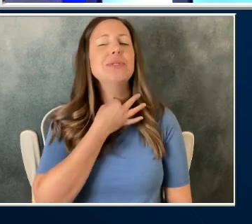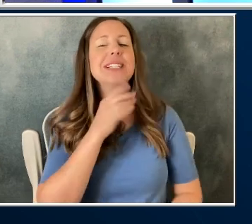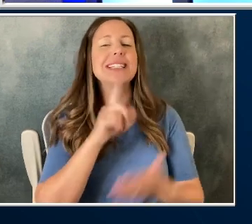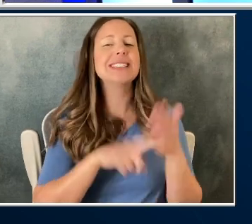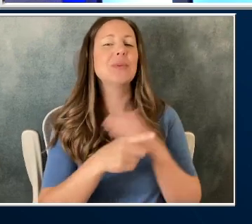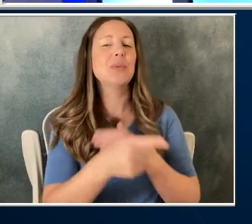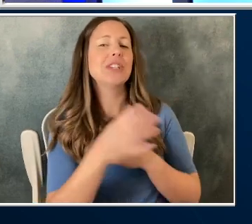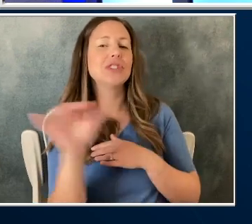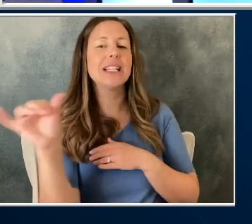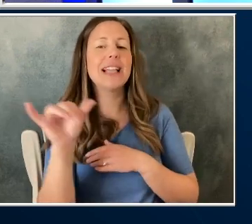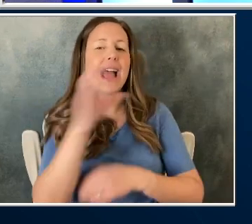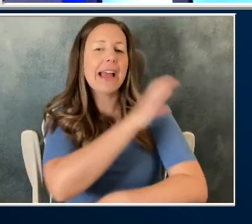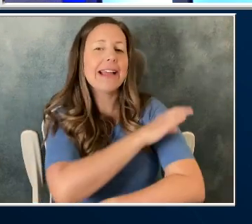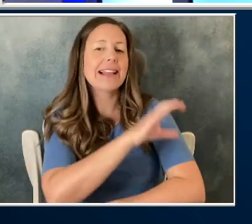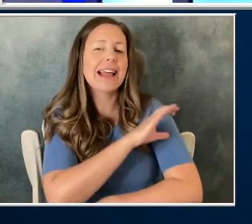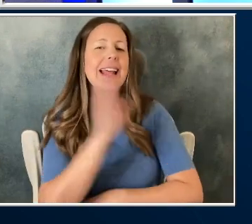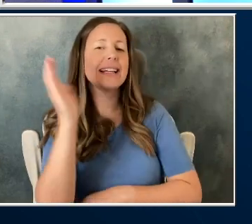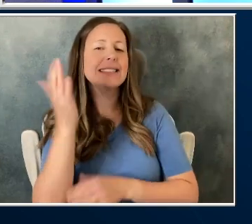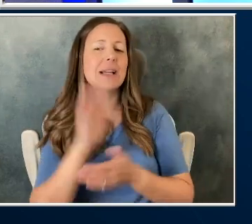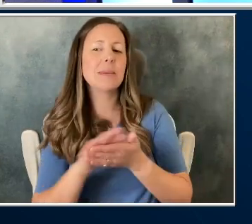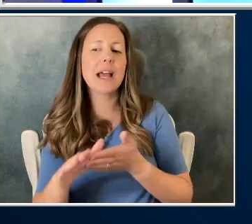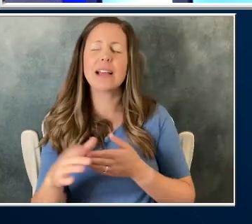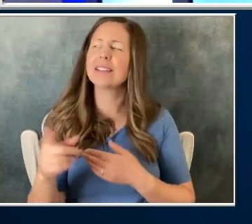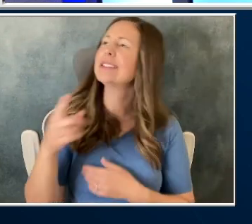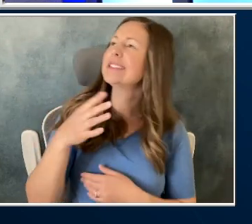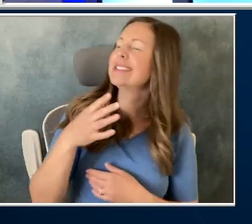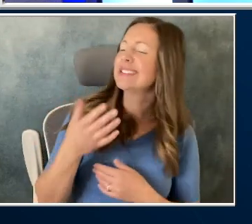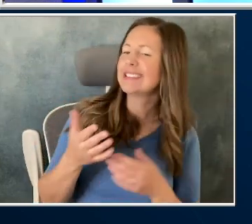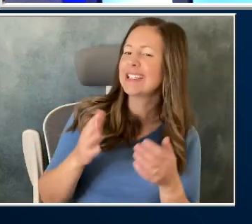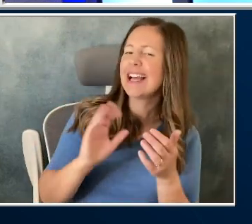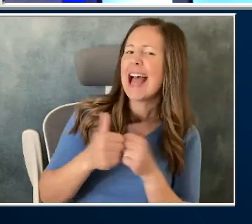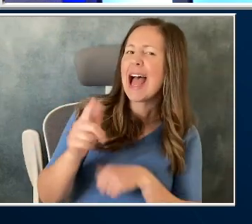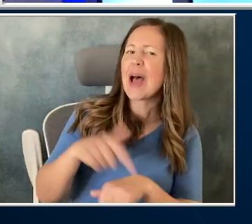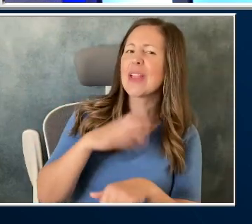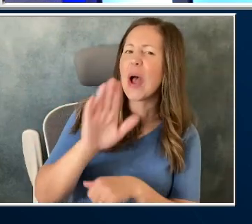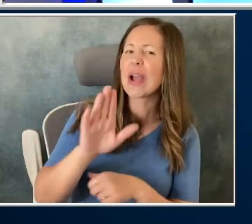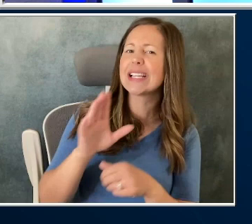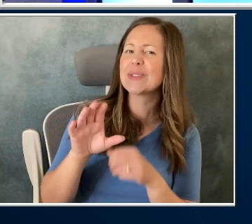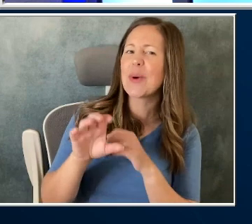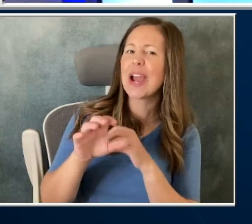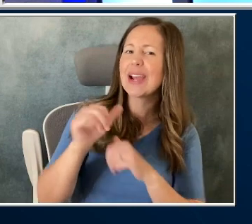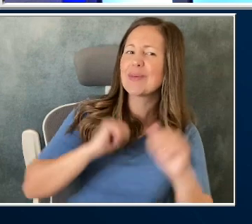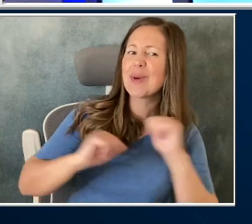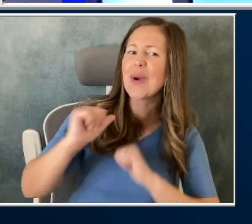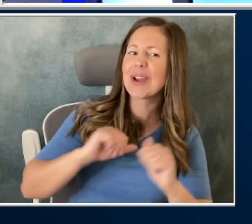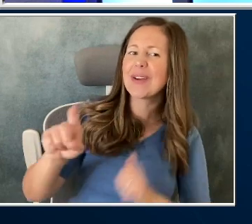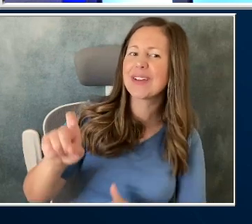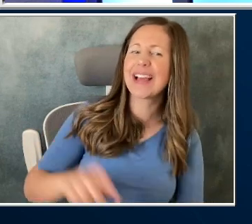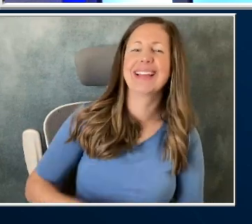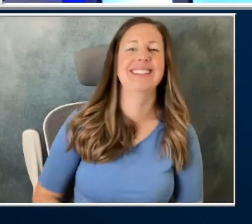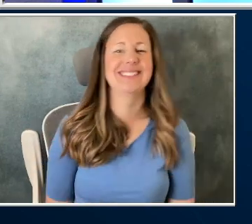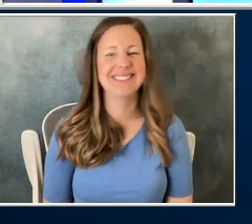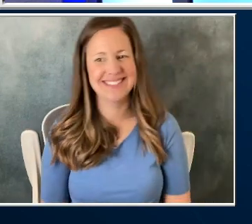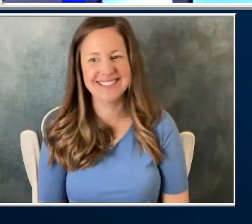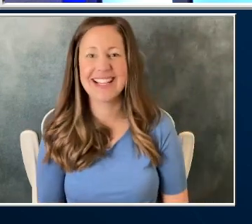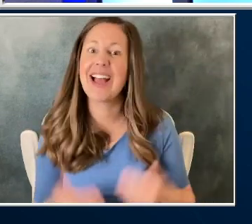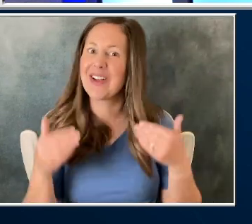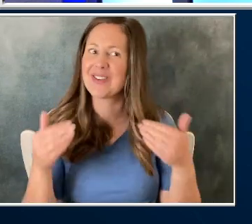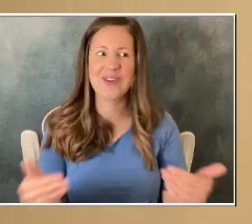clinic? Well, how much time do we have? How long is your program? You go, girl. Gives lots of